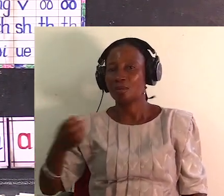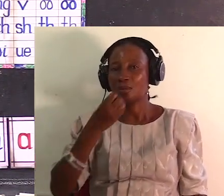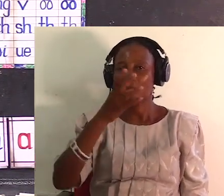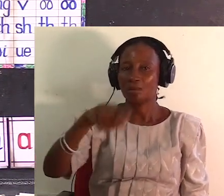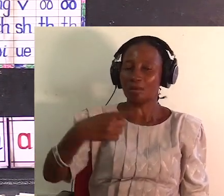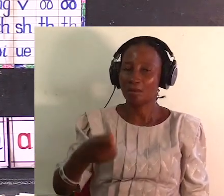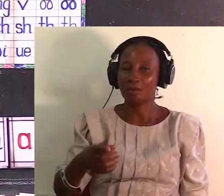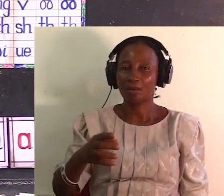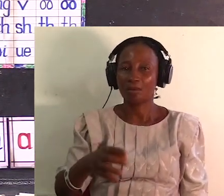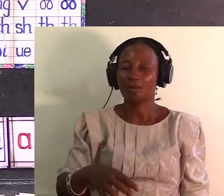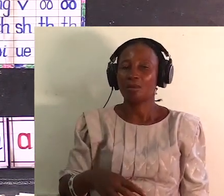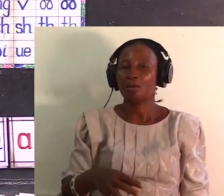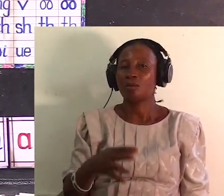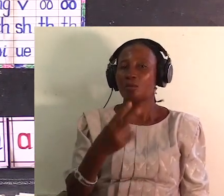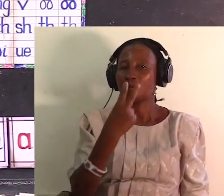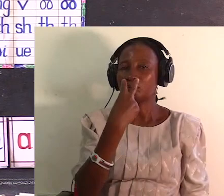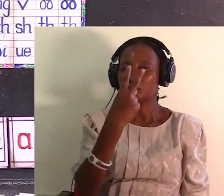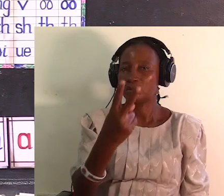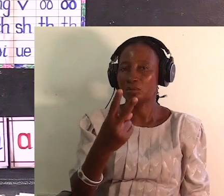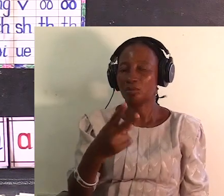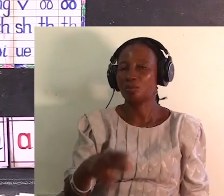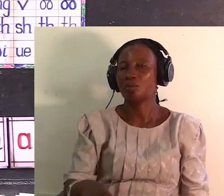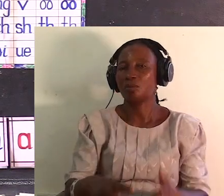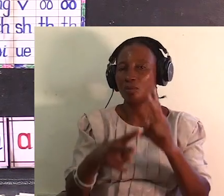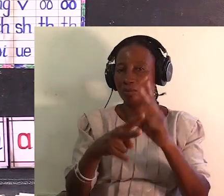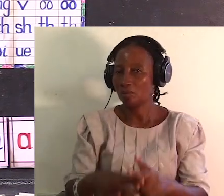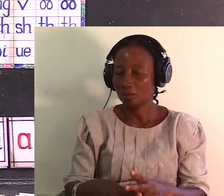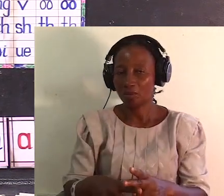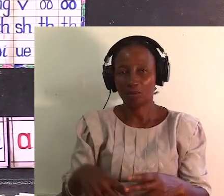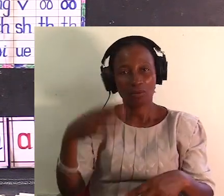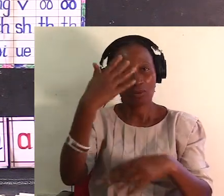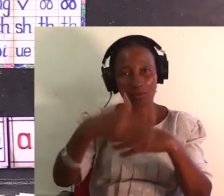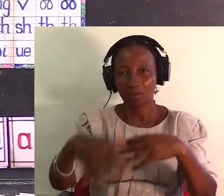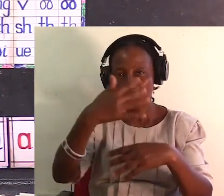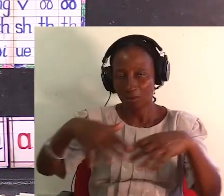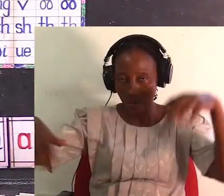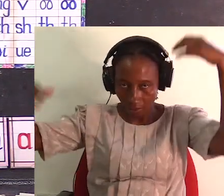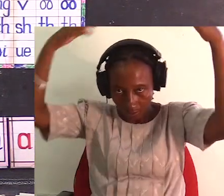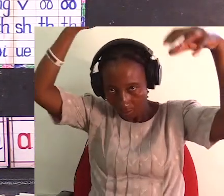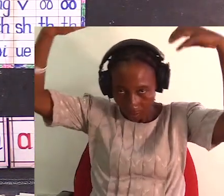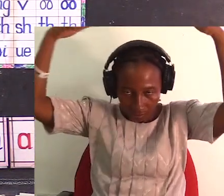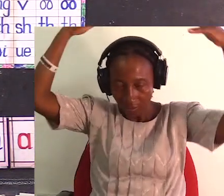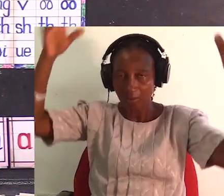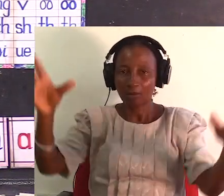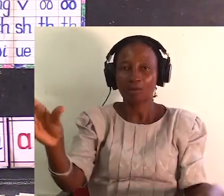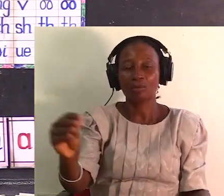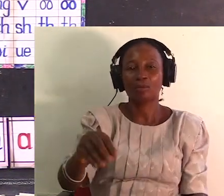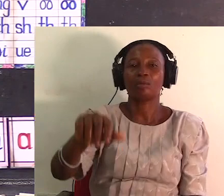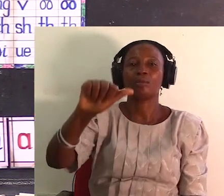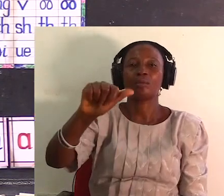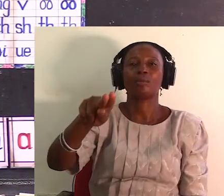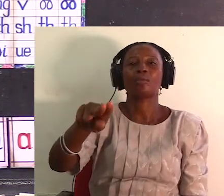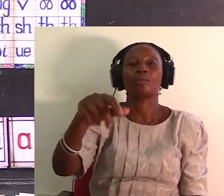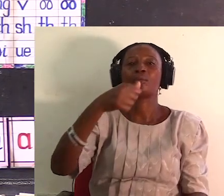very carefully so that you will not confuse it with another letter sound.